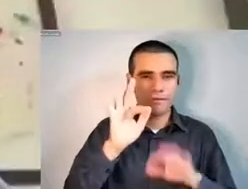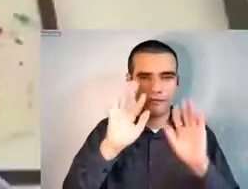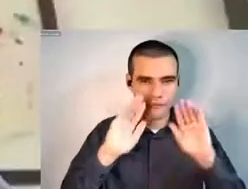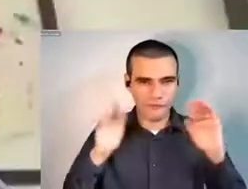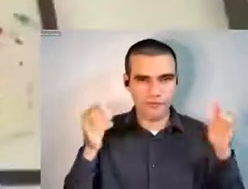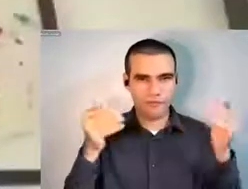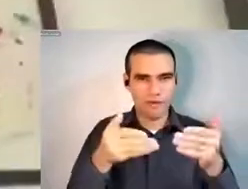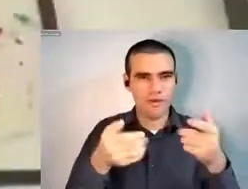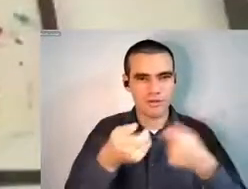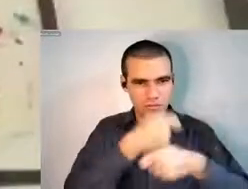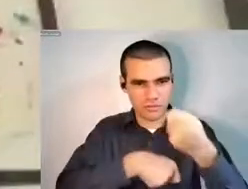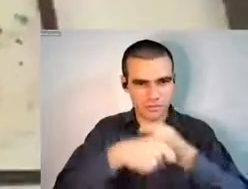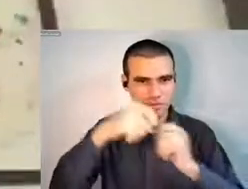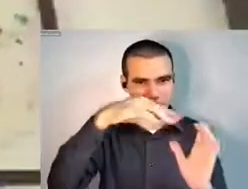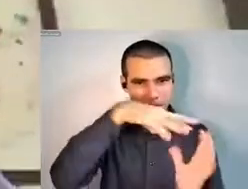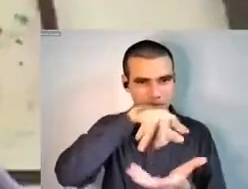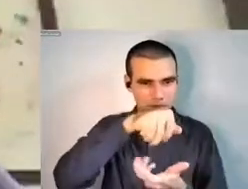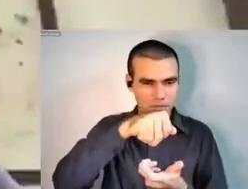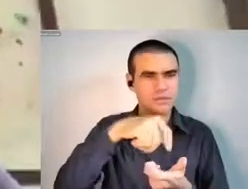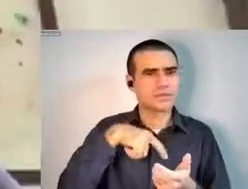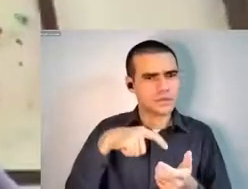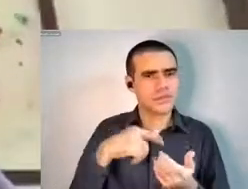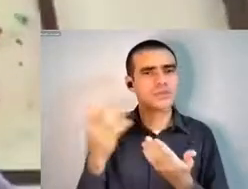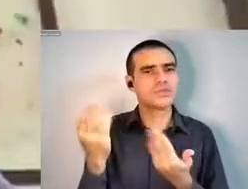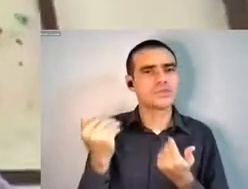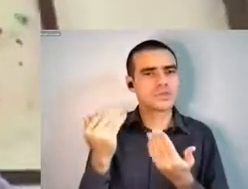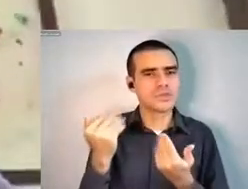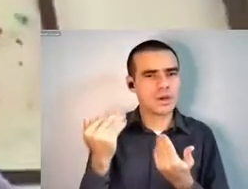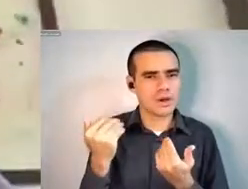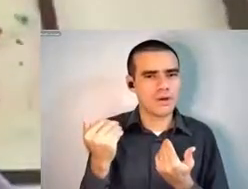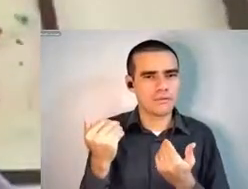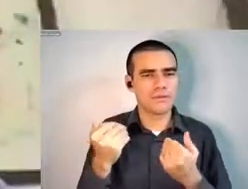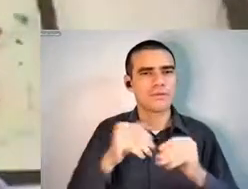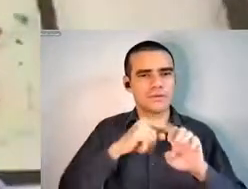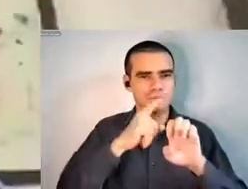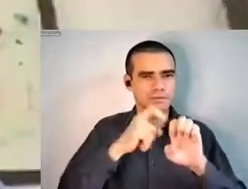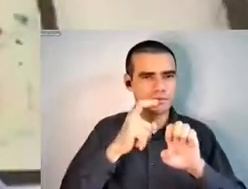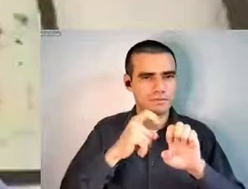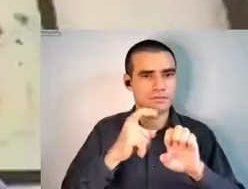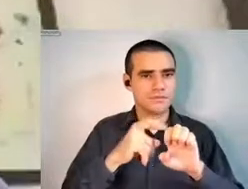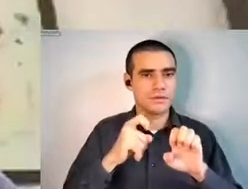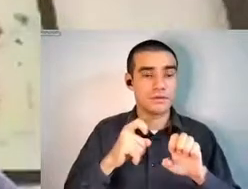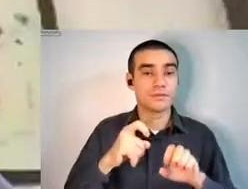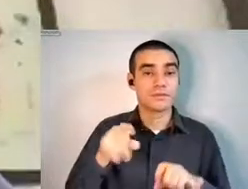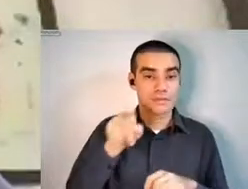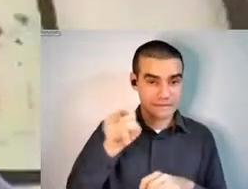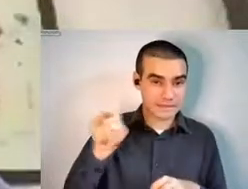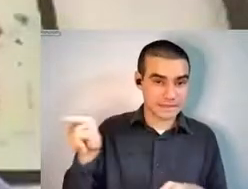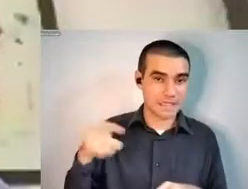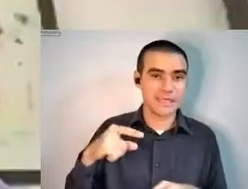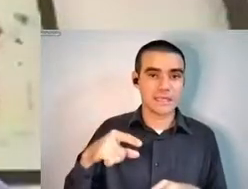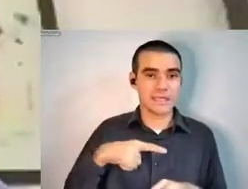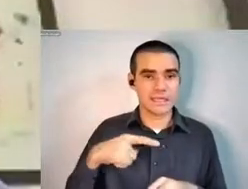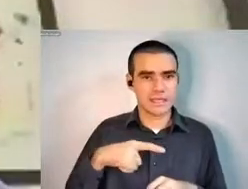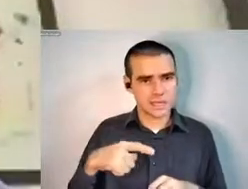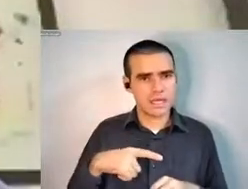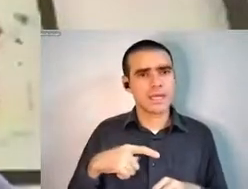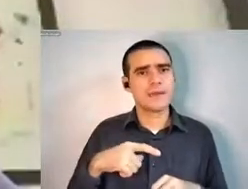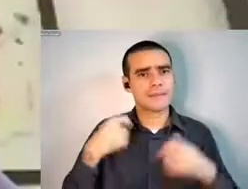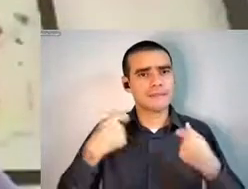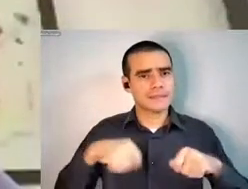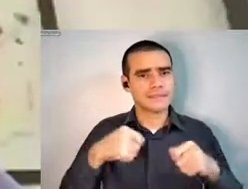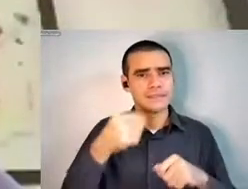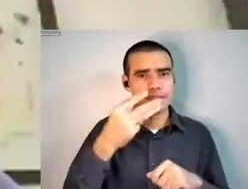the World Economic Forum. There is a group of young entrepreneurs that they call global shapers. These global shapers, they need